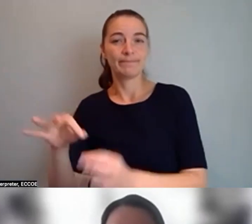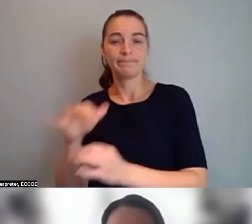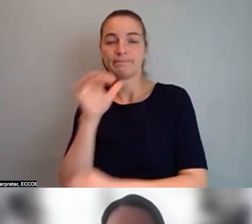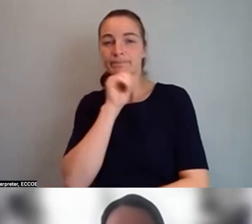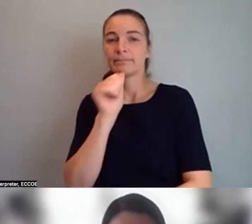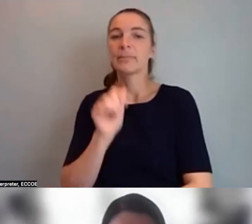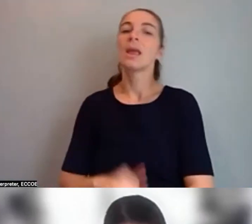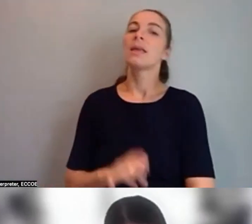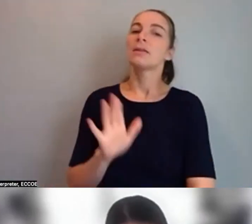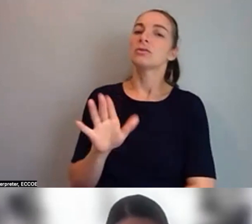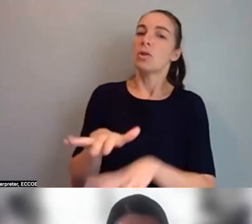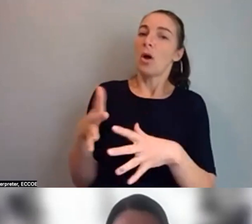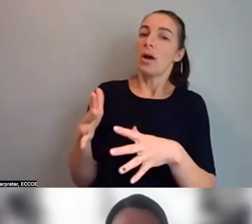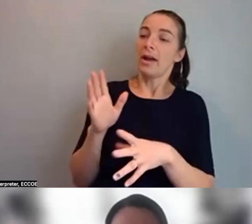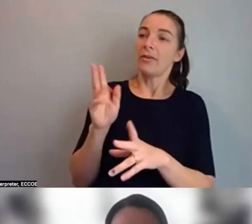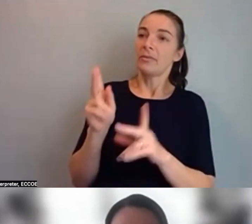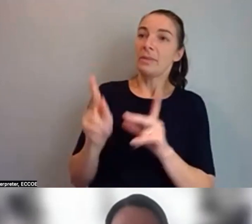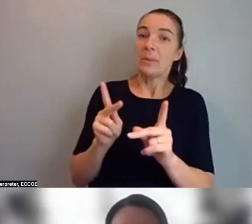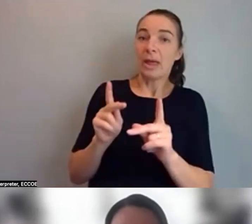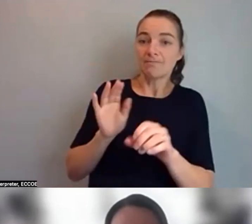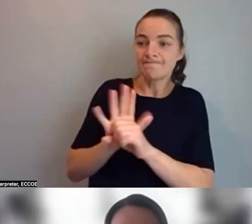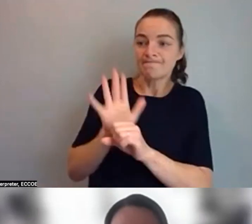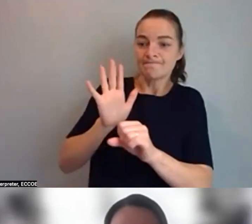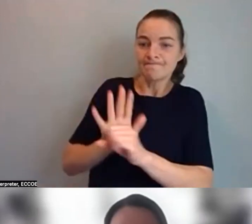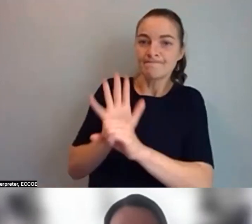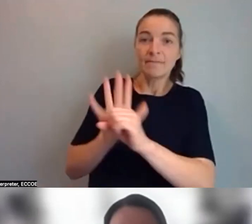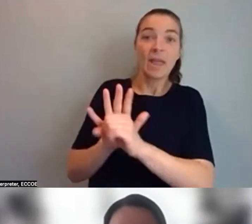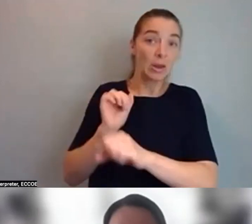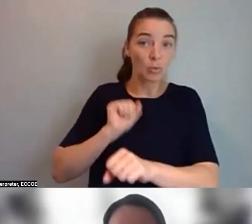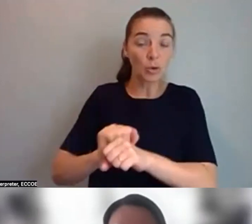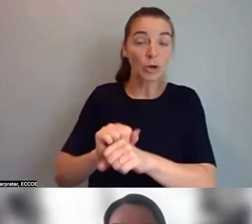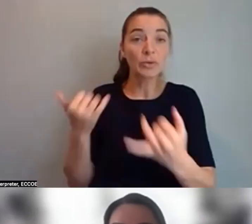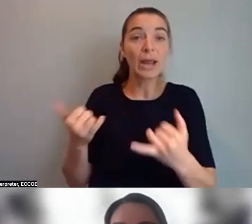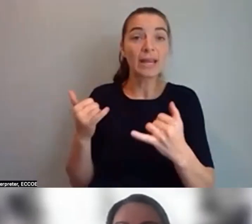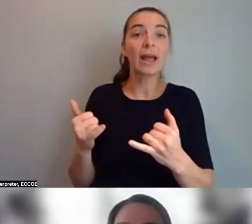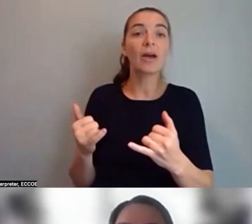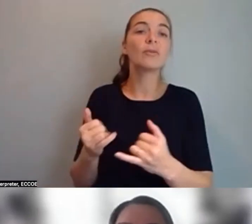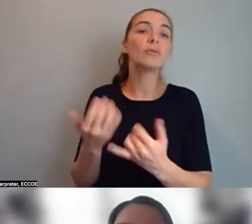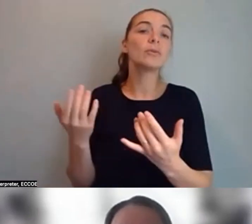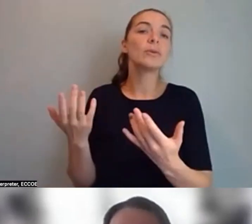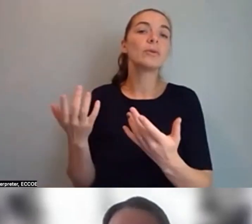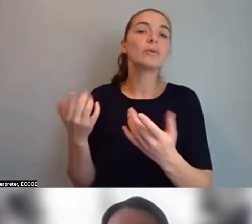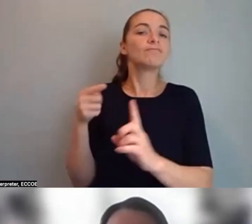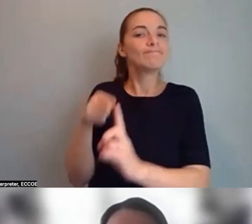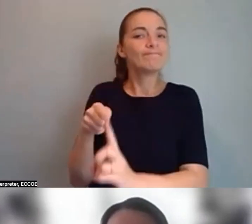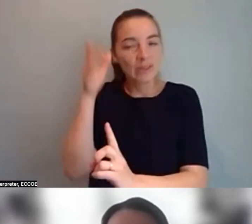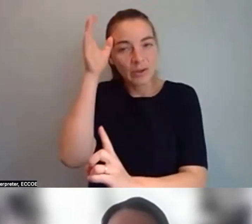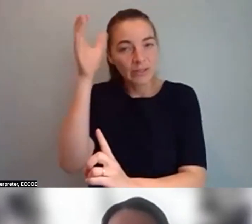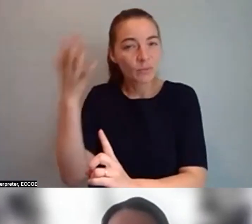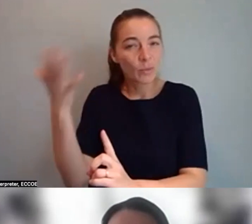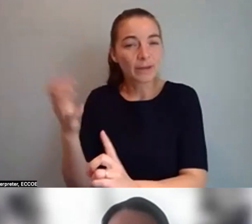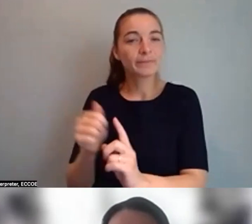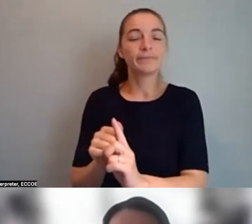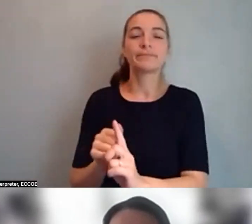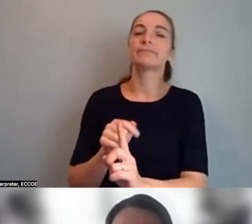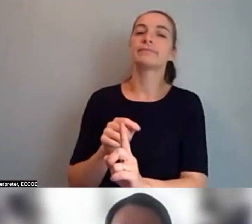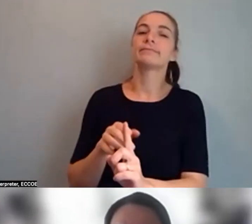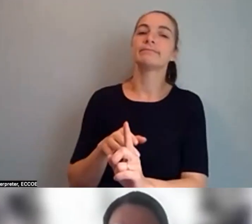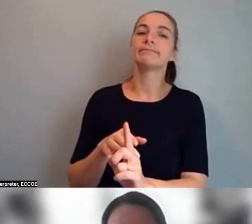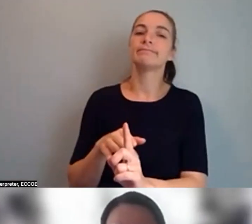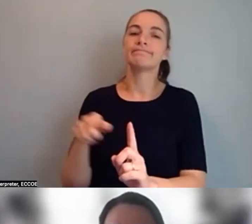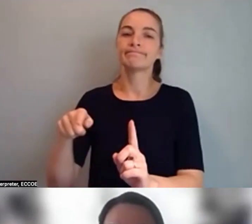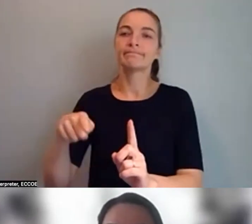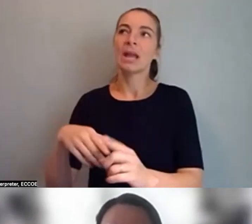work that's being done around, you know, basically that on the one hand, you have, you know, the bans on gas